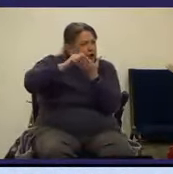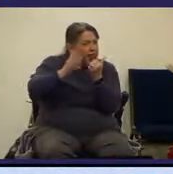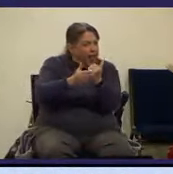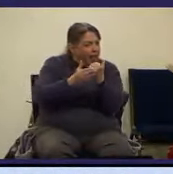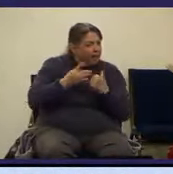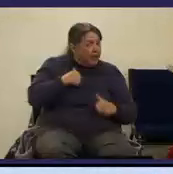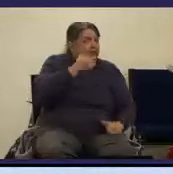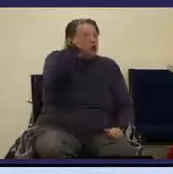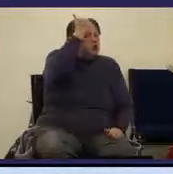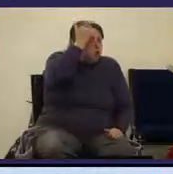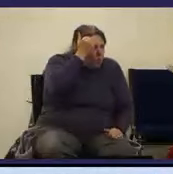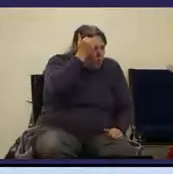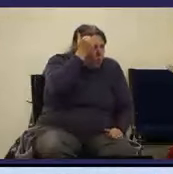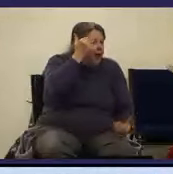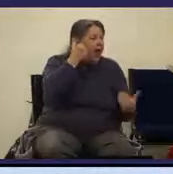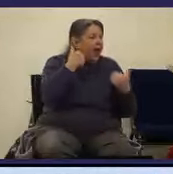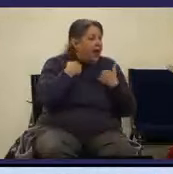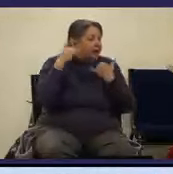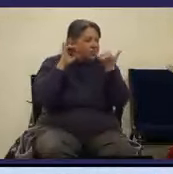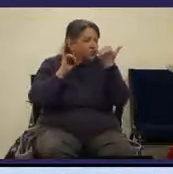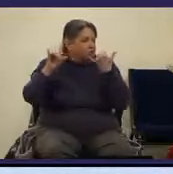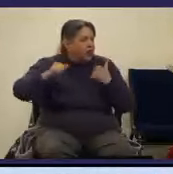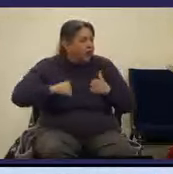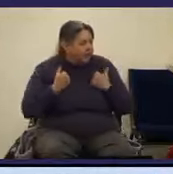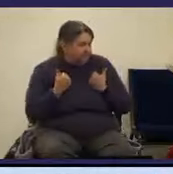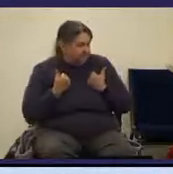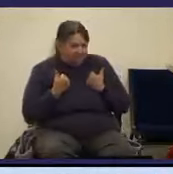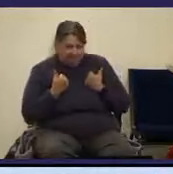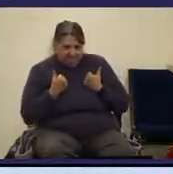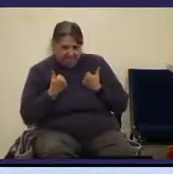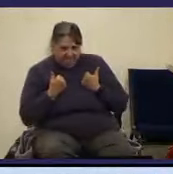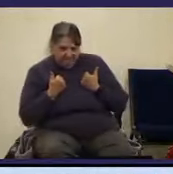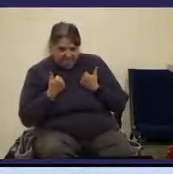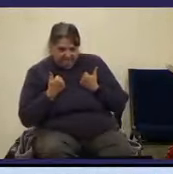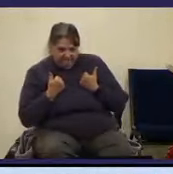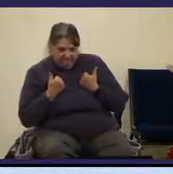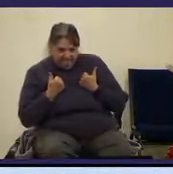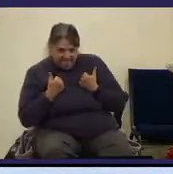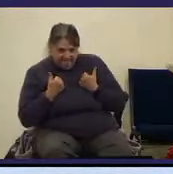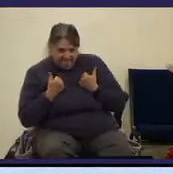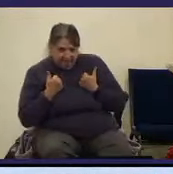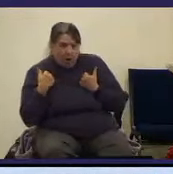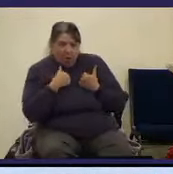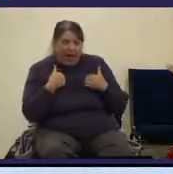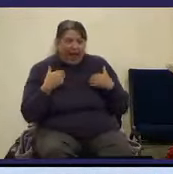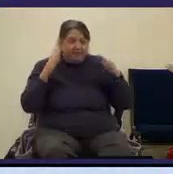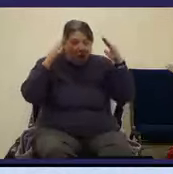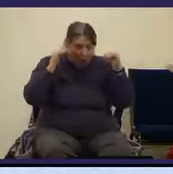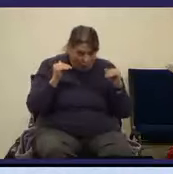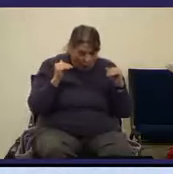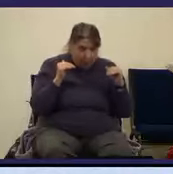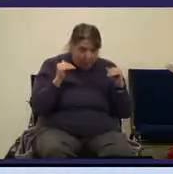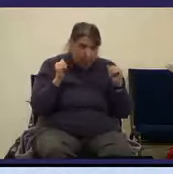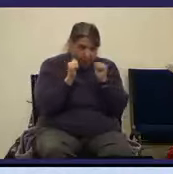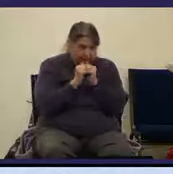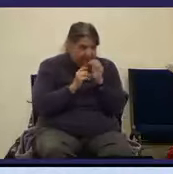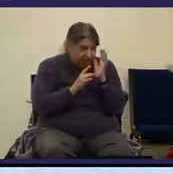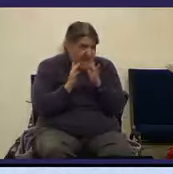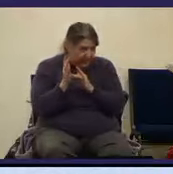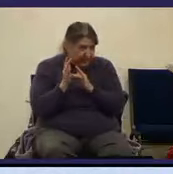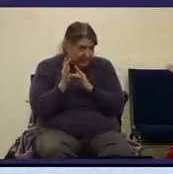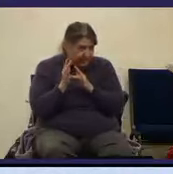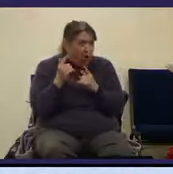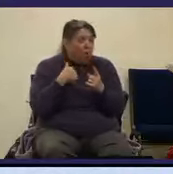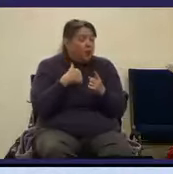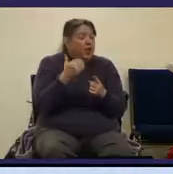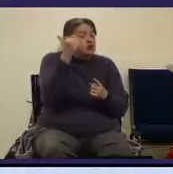A reminder, the most important reminder in the scriptures, that there is hope in Jesus, that we can know where we're